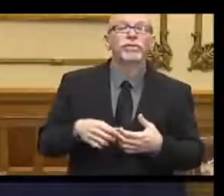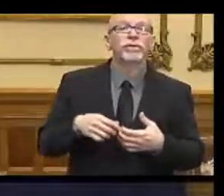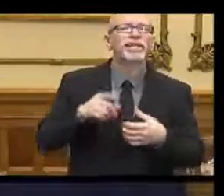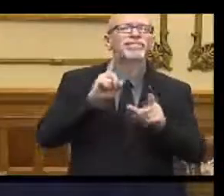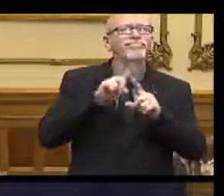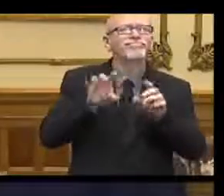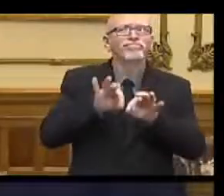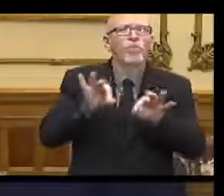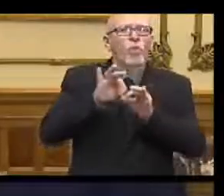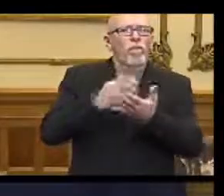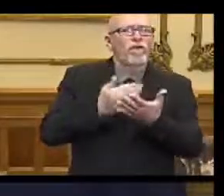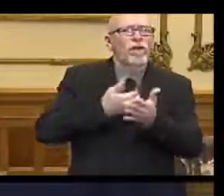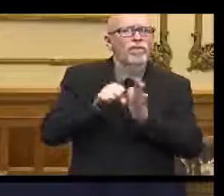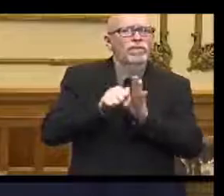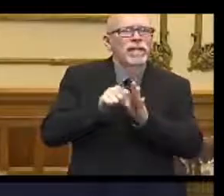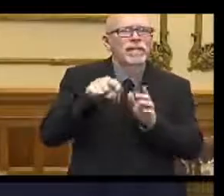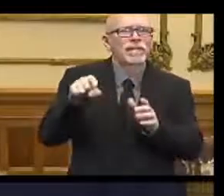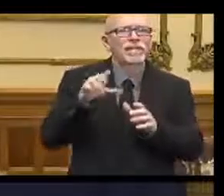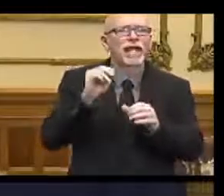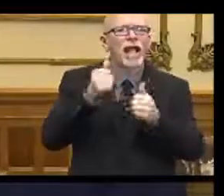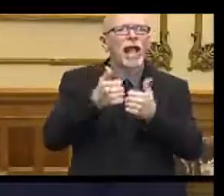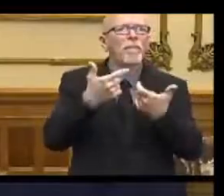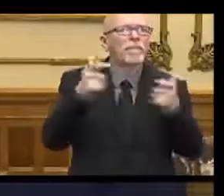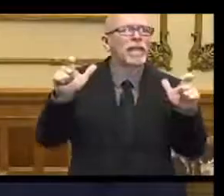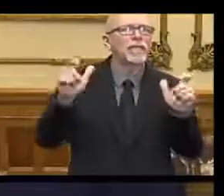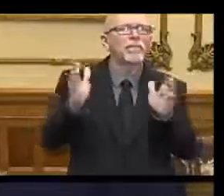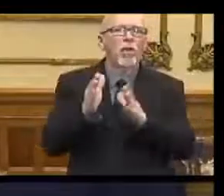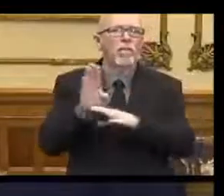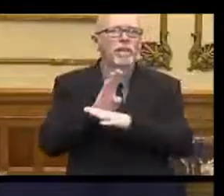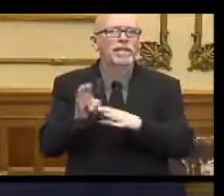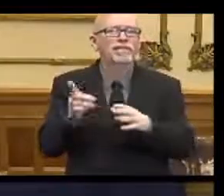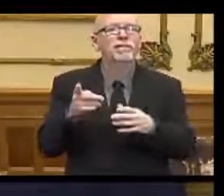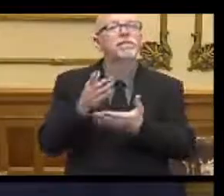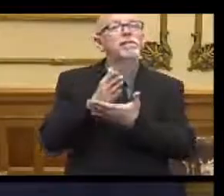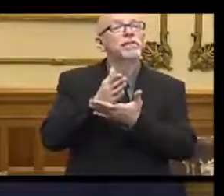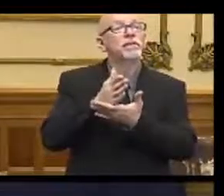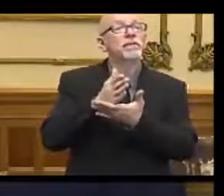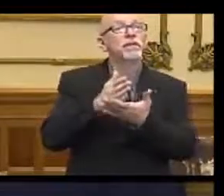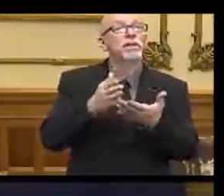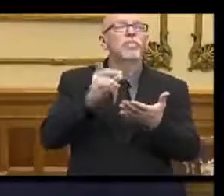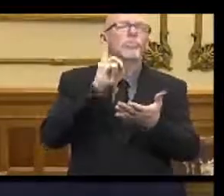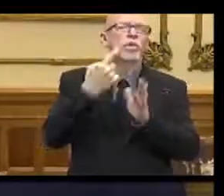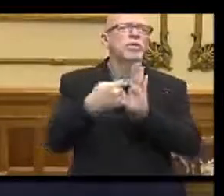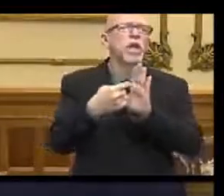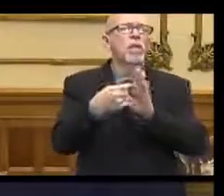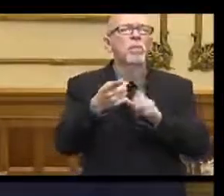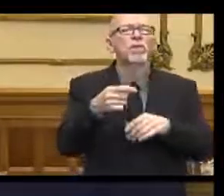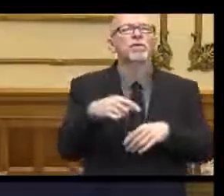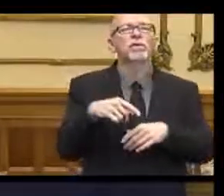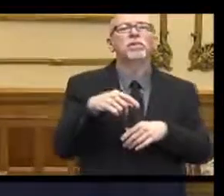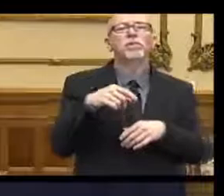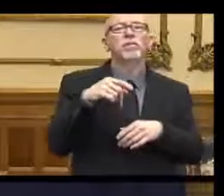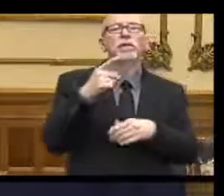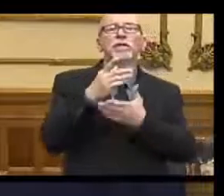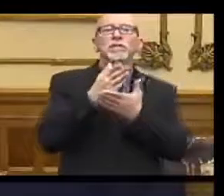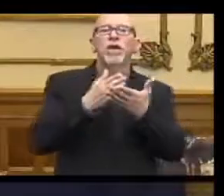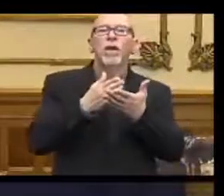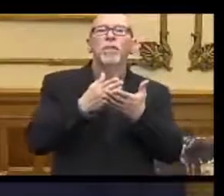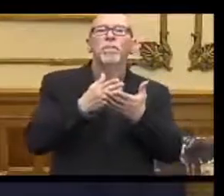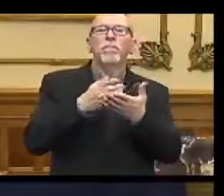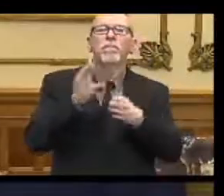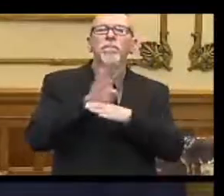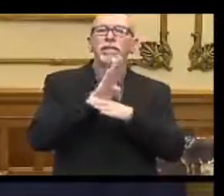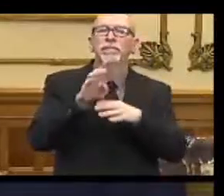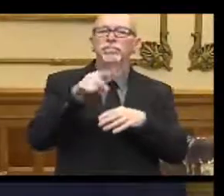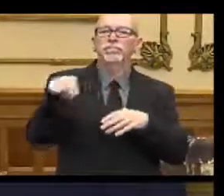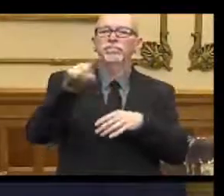sectors of our state, and size of the business. Some, just as an example, some